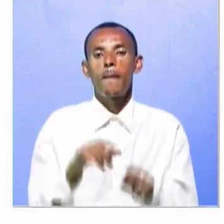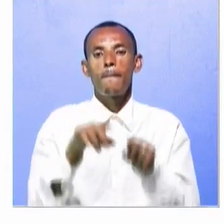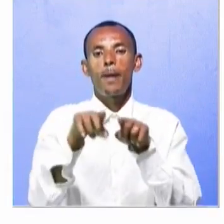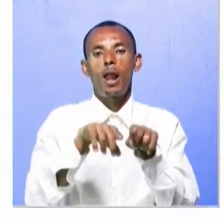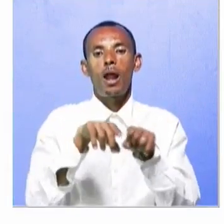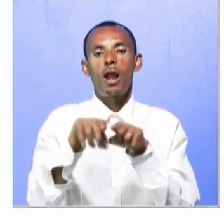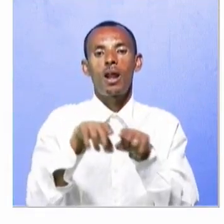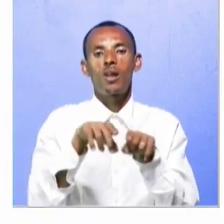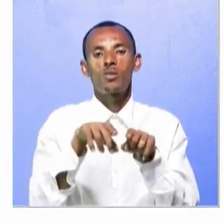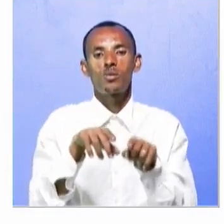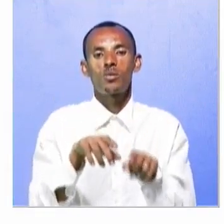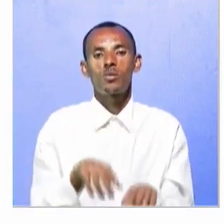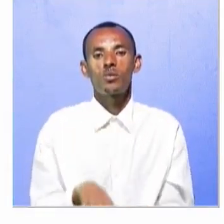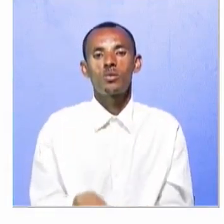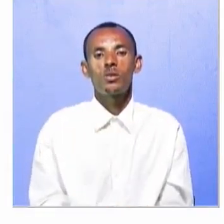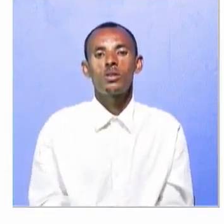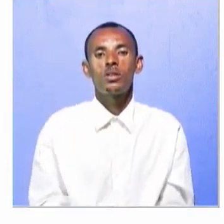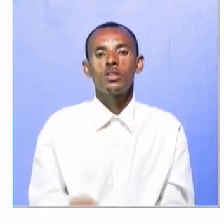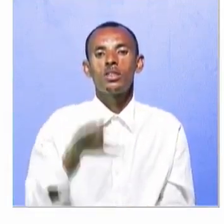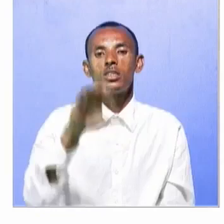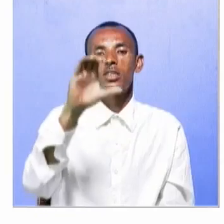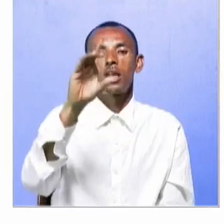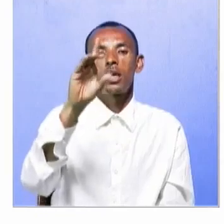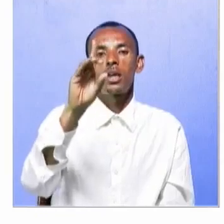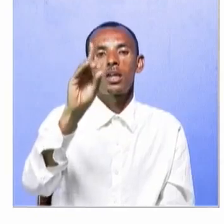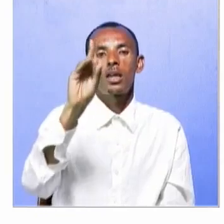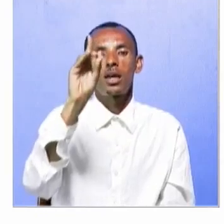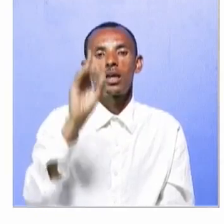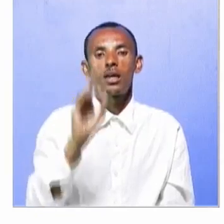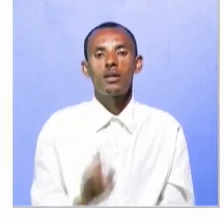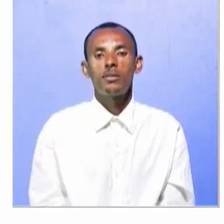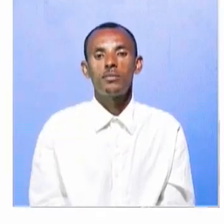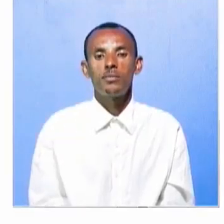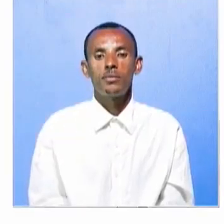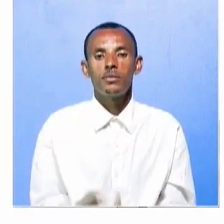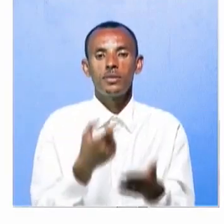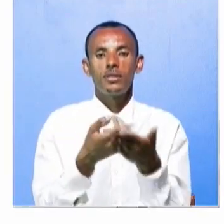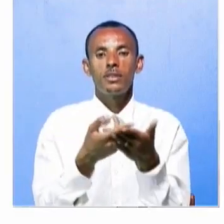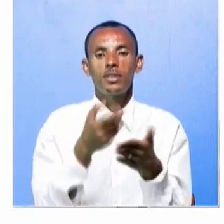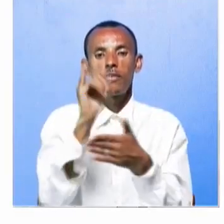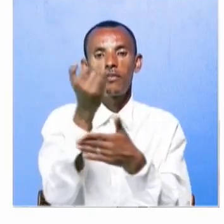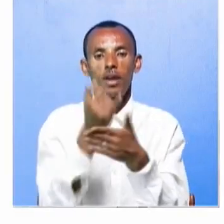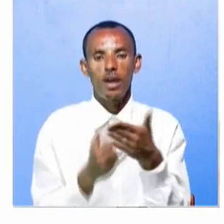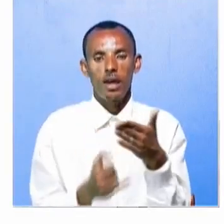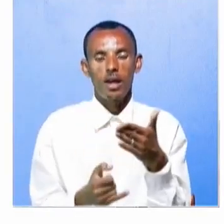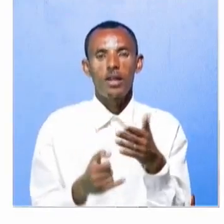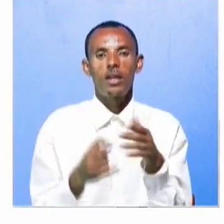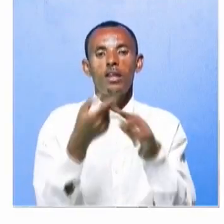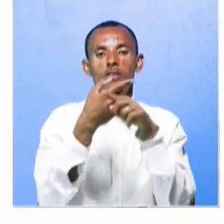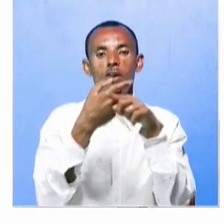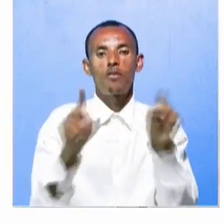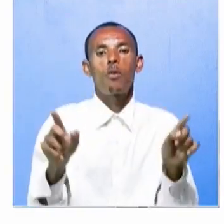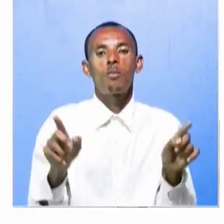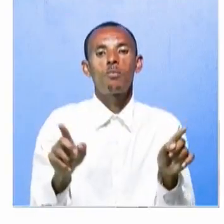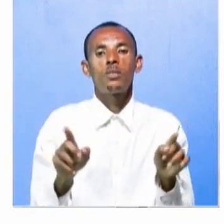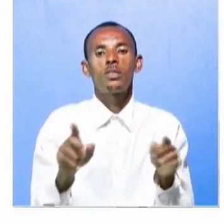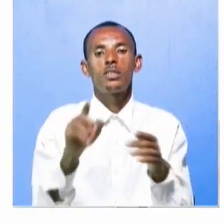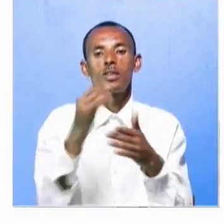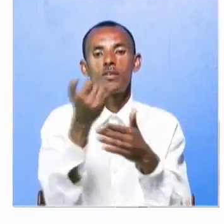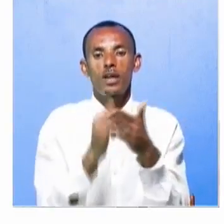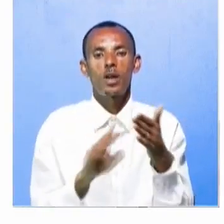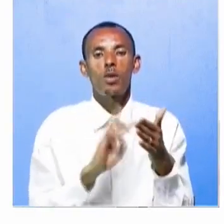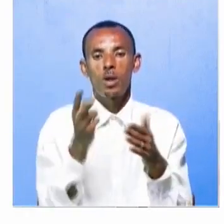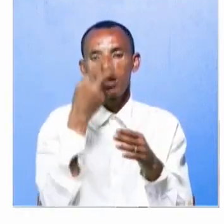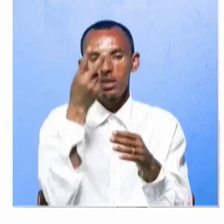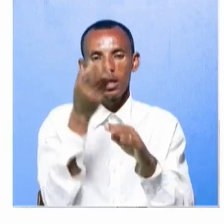parallel to CD. Okay, this figure is different from the figure that we have